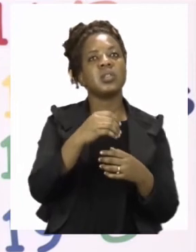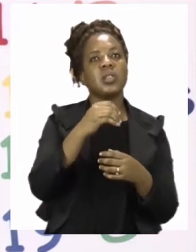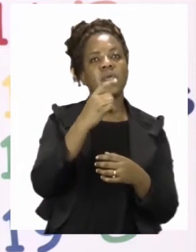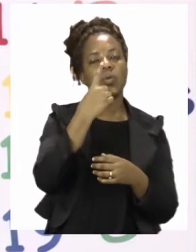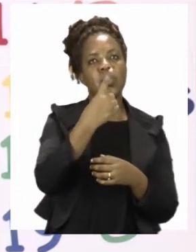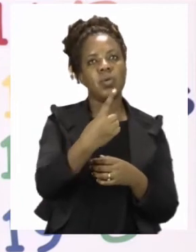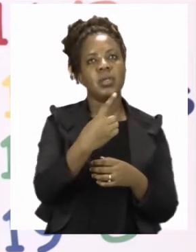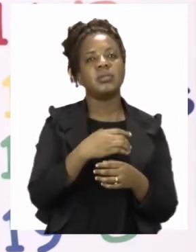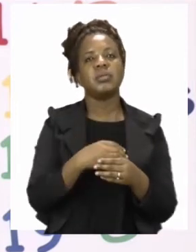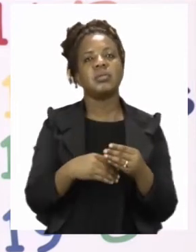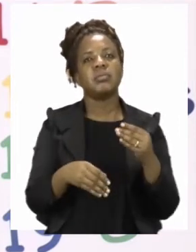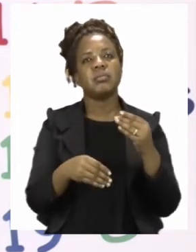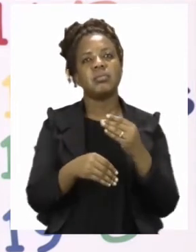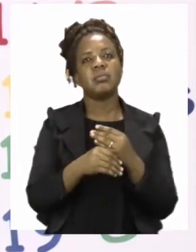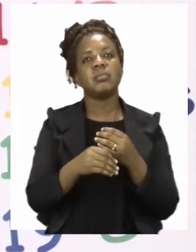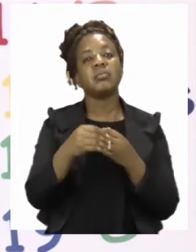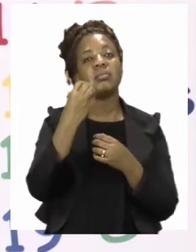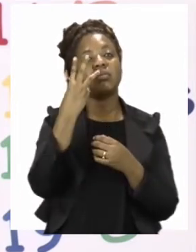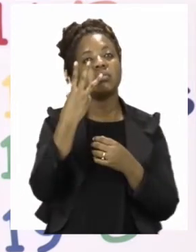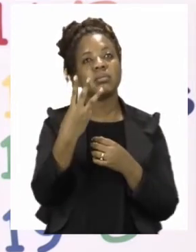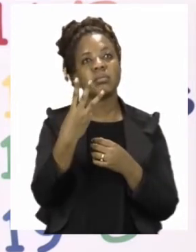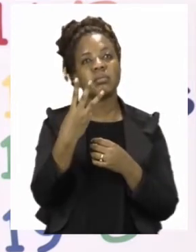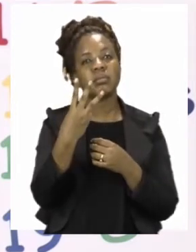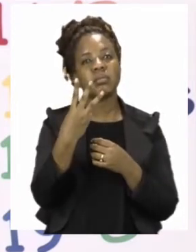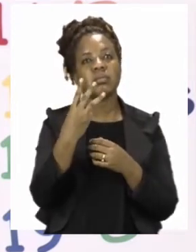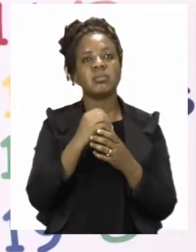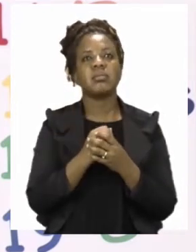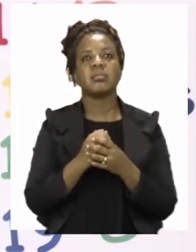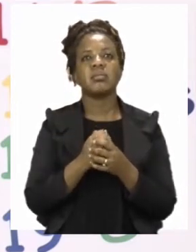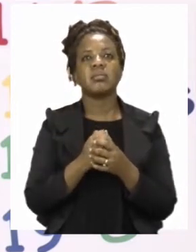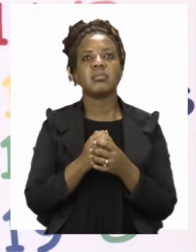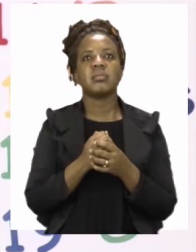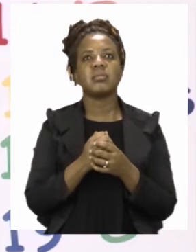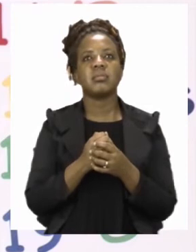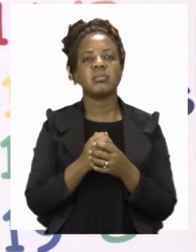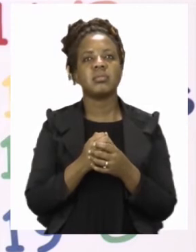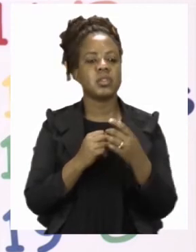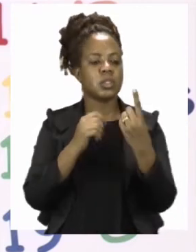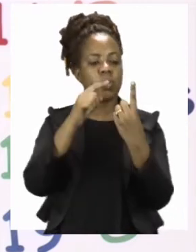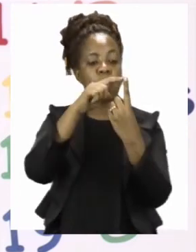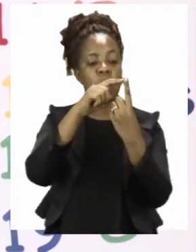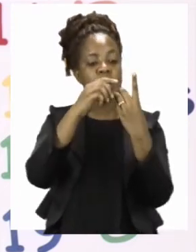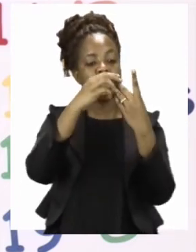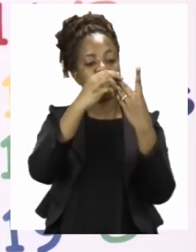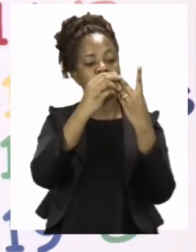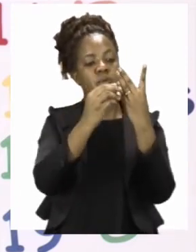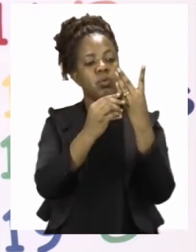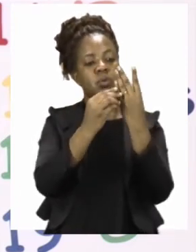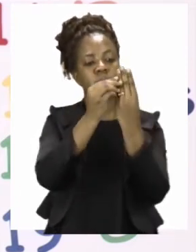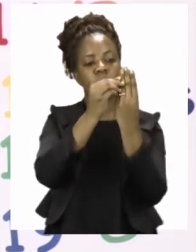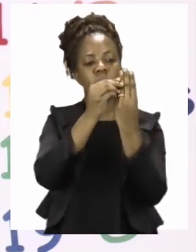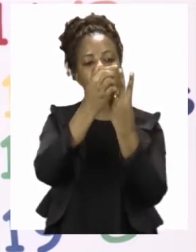558. So we can rub this away. What we want to know now is how many we have when we have both